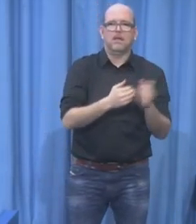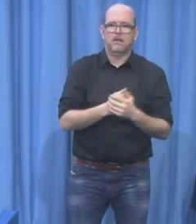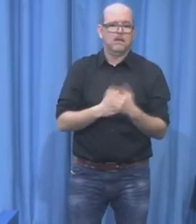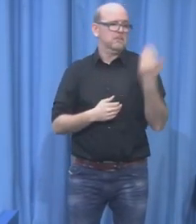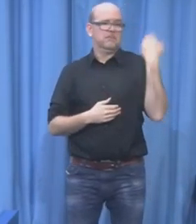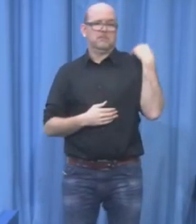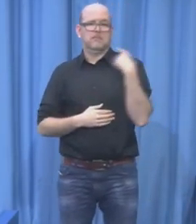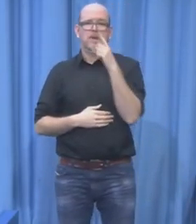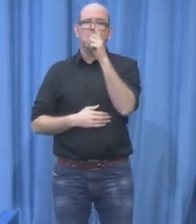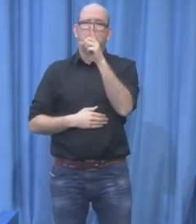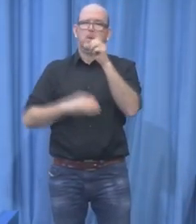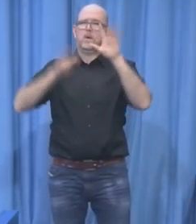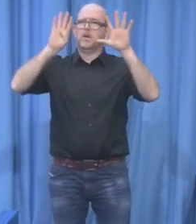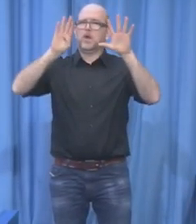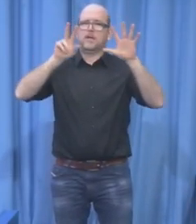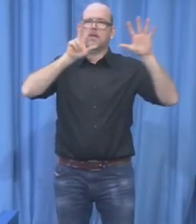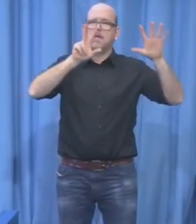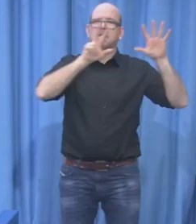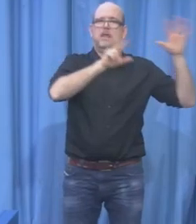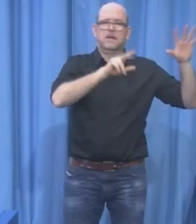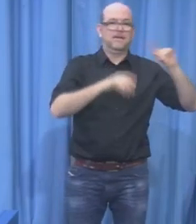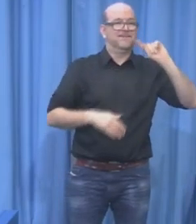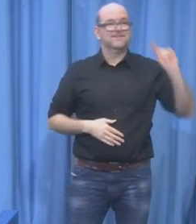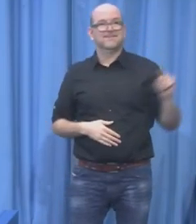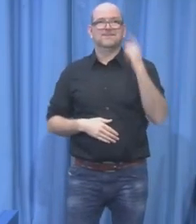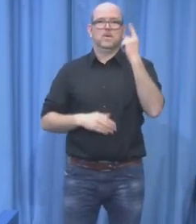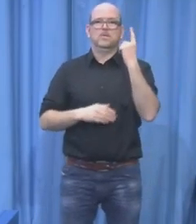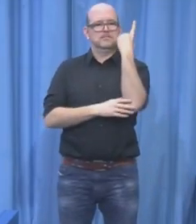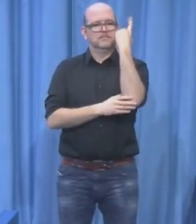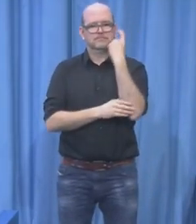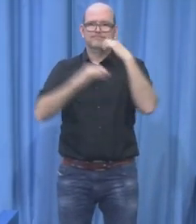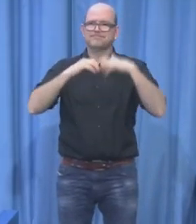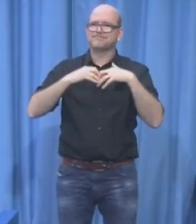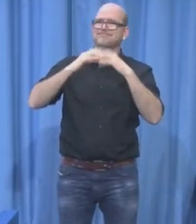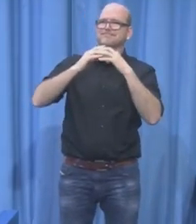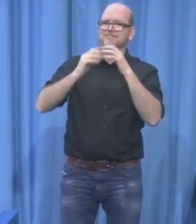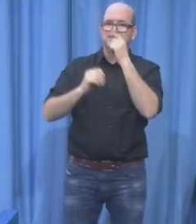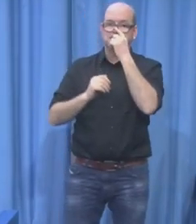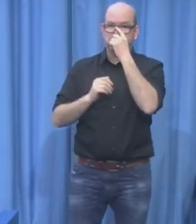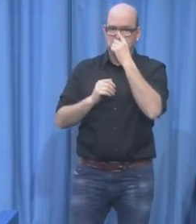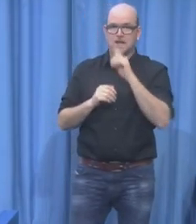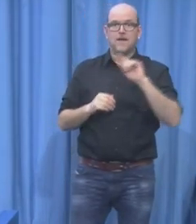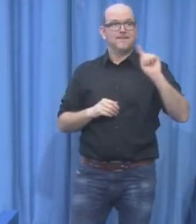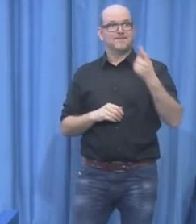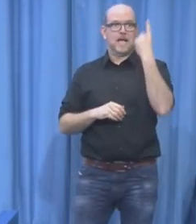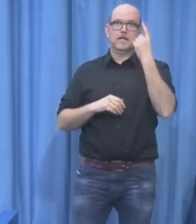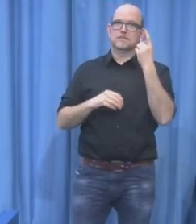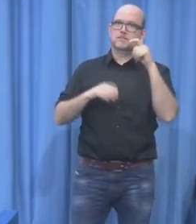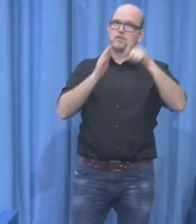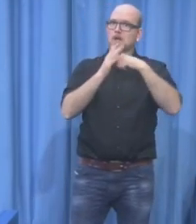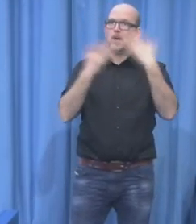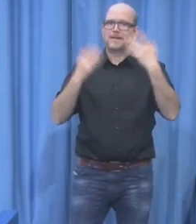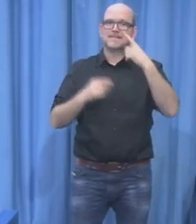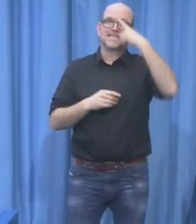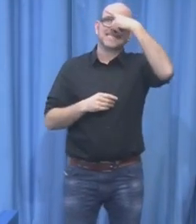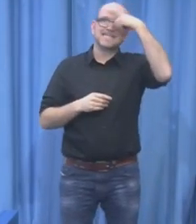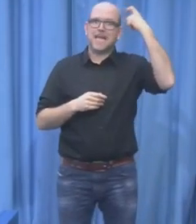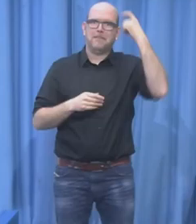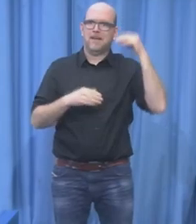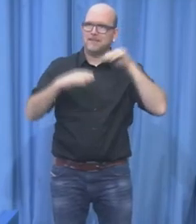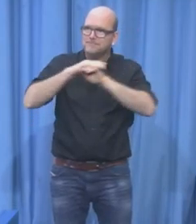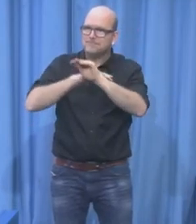the summer, so when they graduate, they have an increased rate of getting employed after